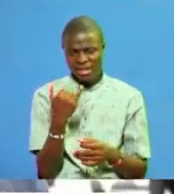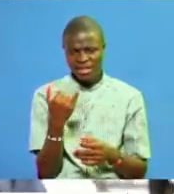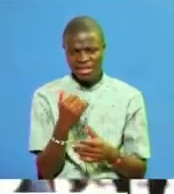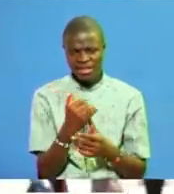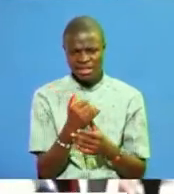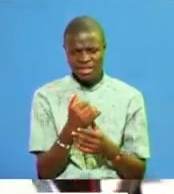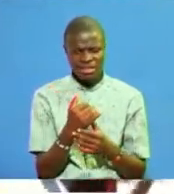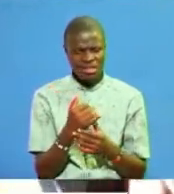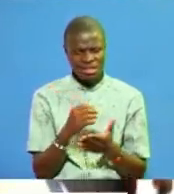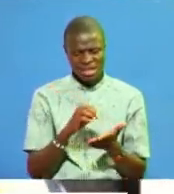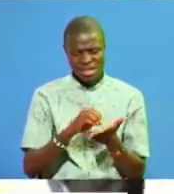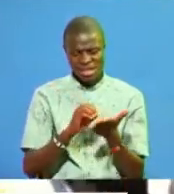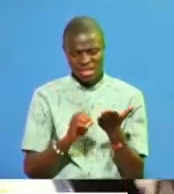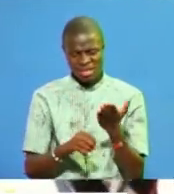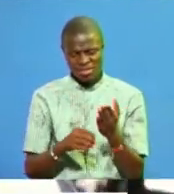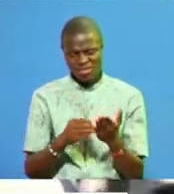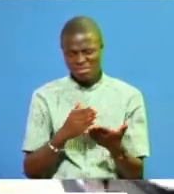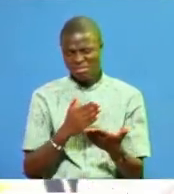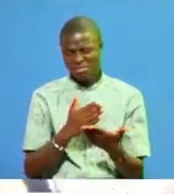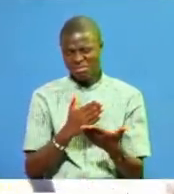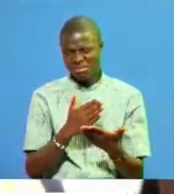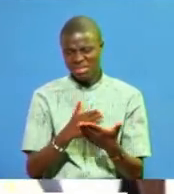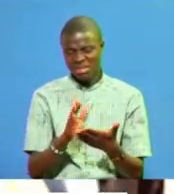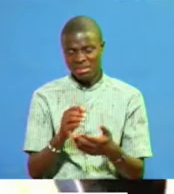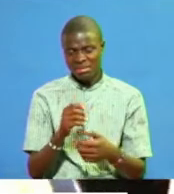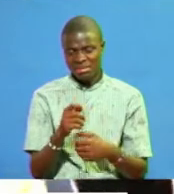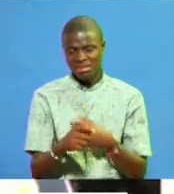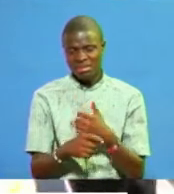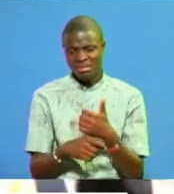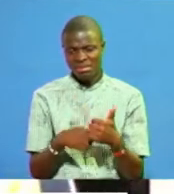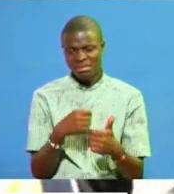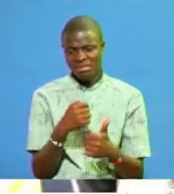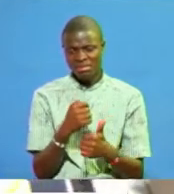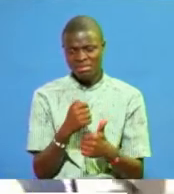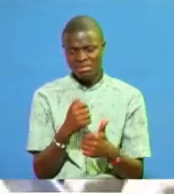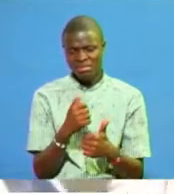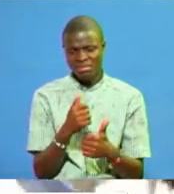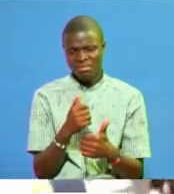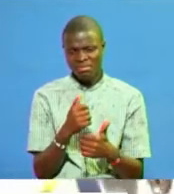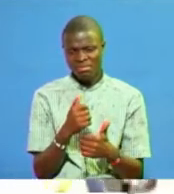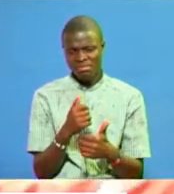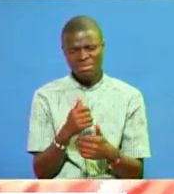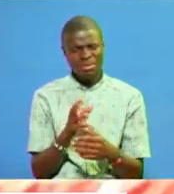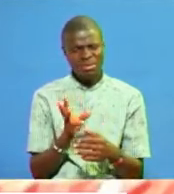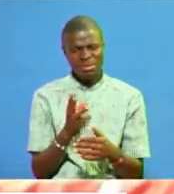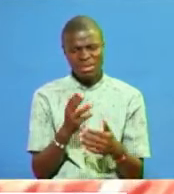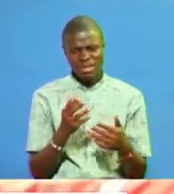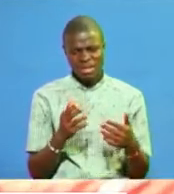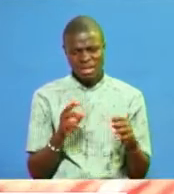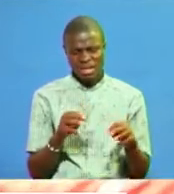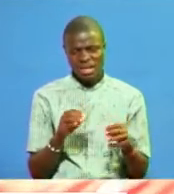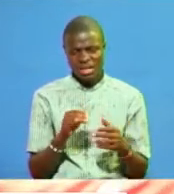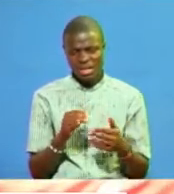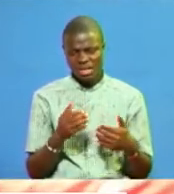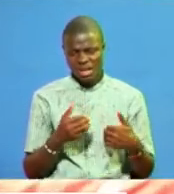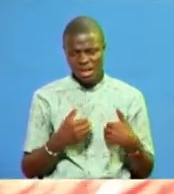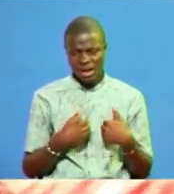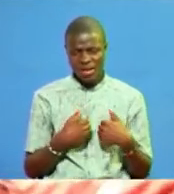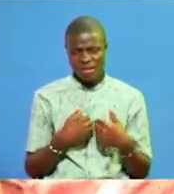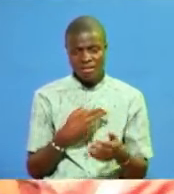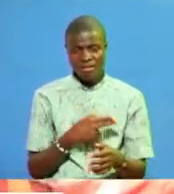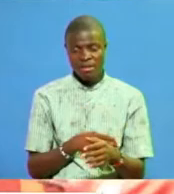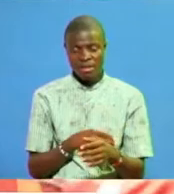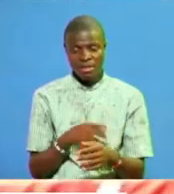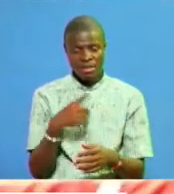tunaweza punguza some stuff. Yeah, we can do this. We can have time for love. The price are high. Okay. Yeah,